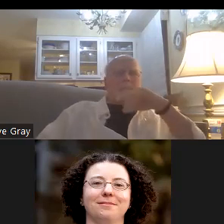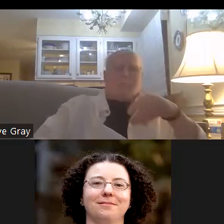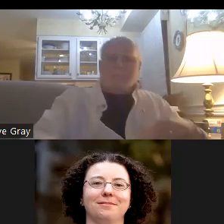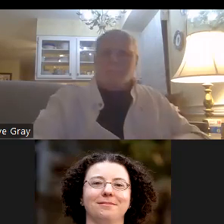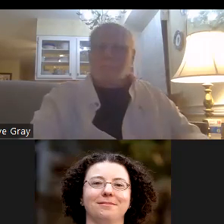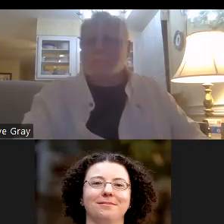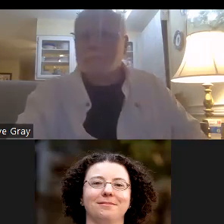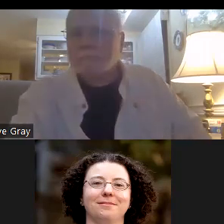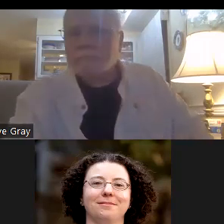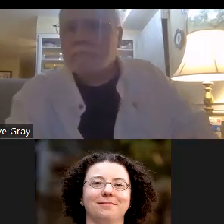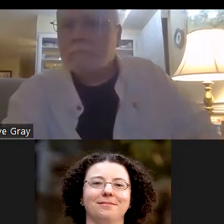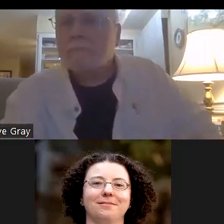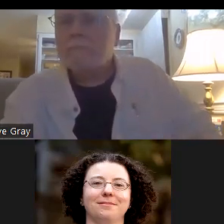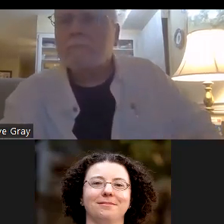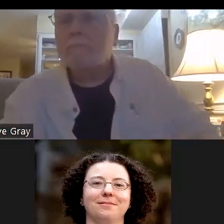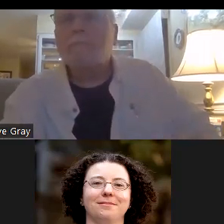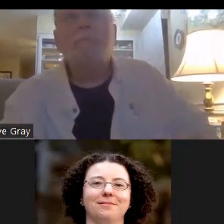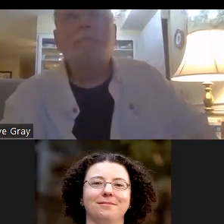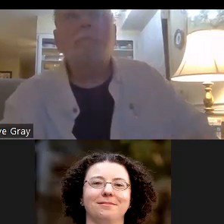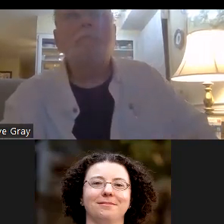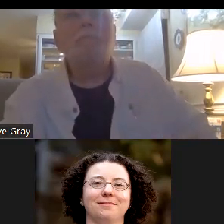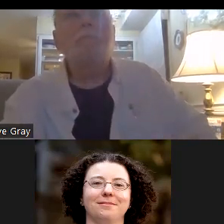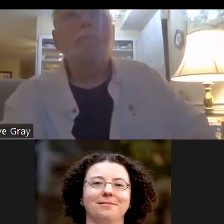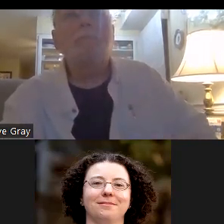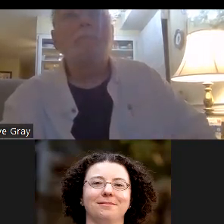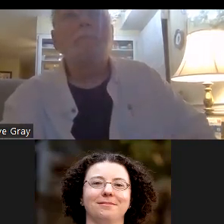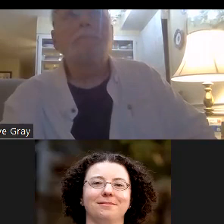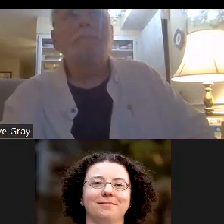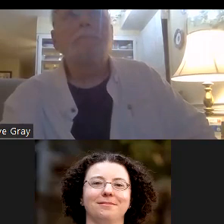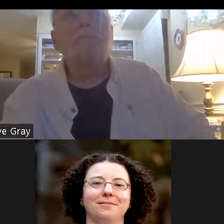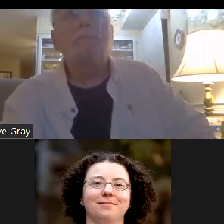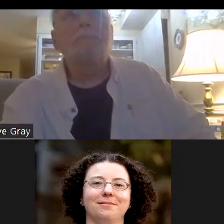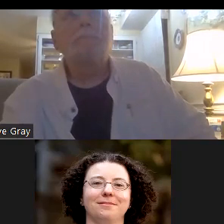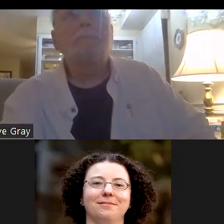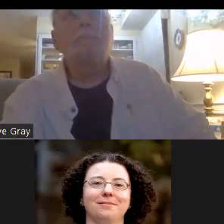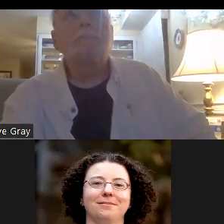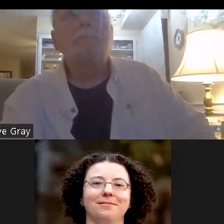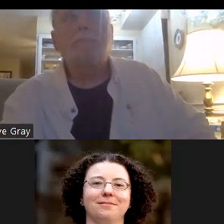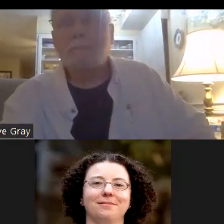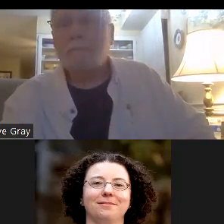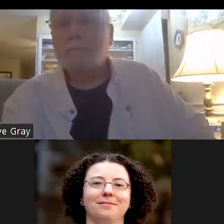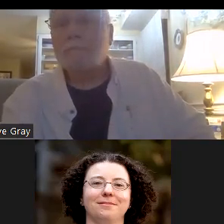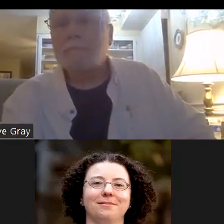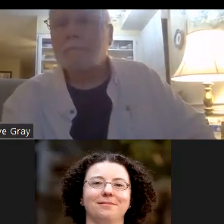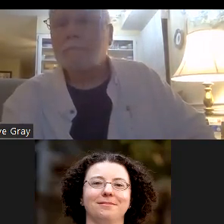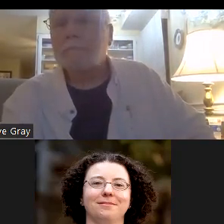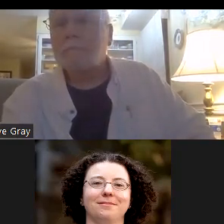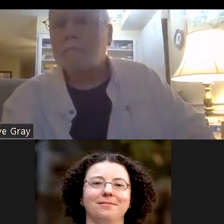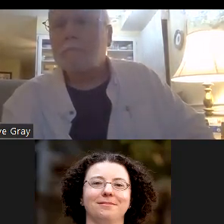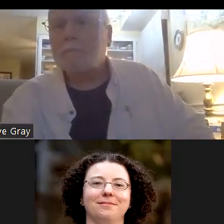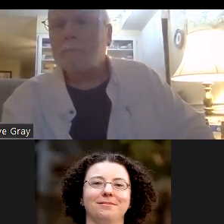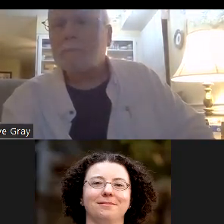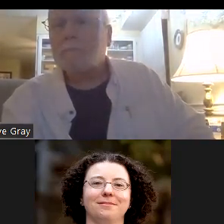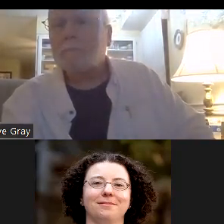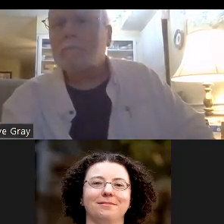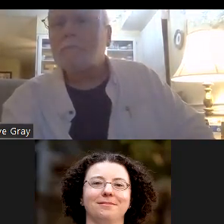So all of these counts around here show where different